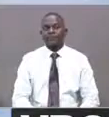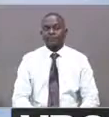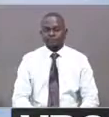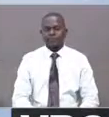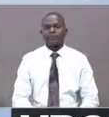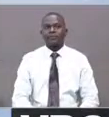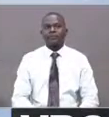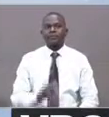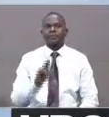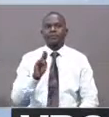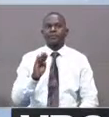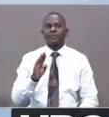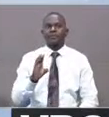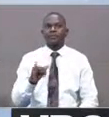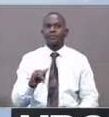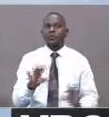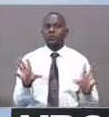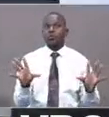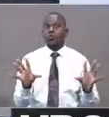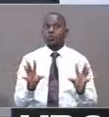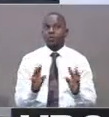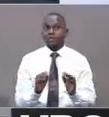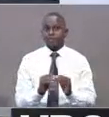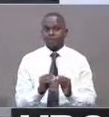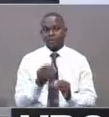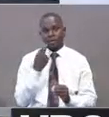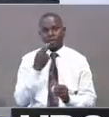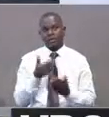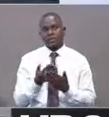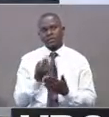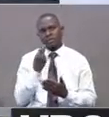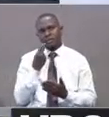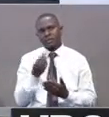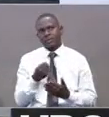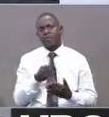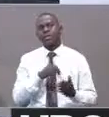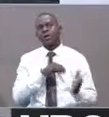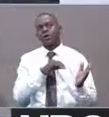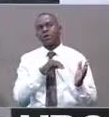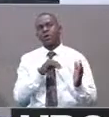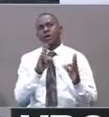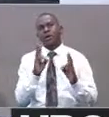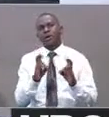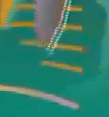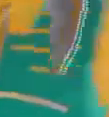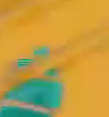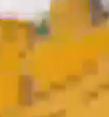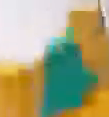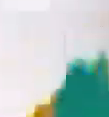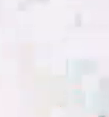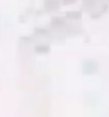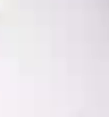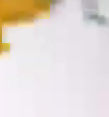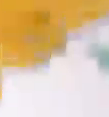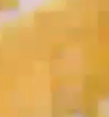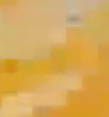All right, UBC News Tonight has come to an end, but let's first take a look at tonight's headlines.